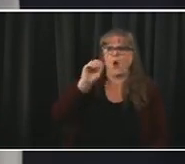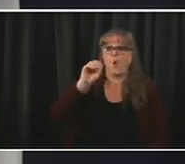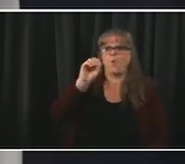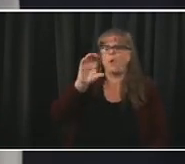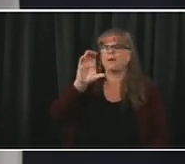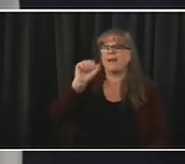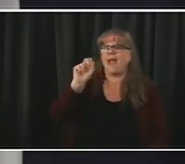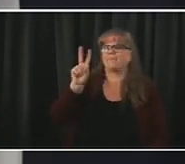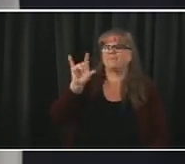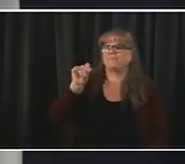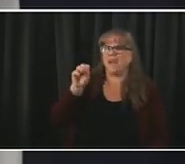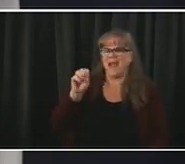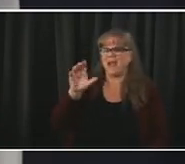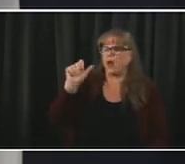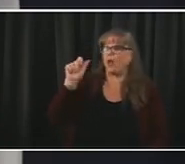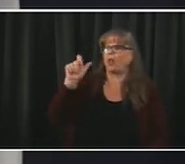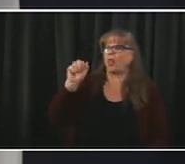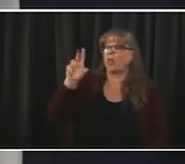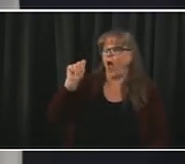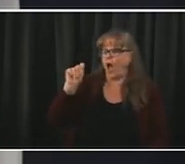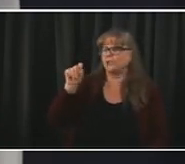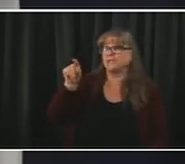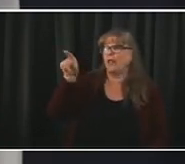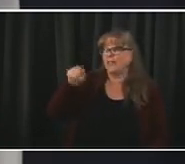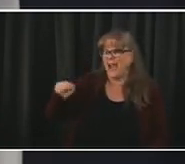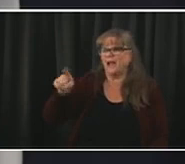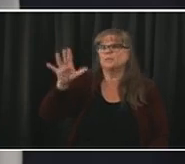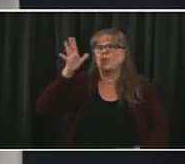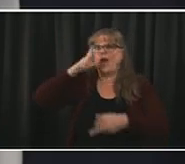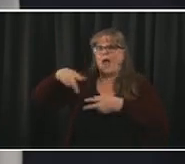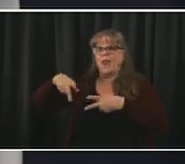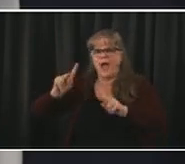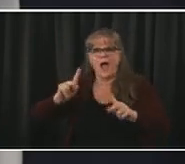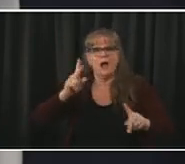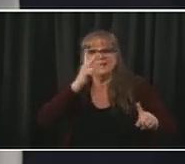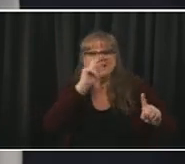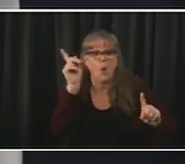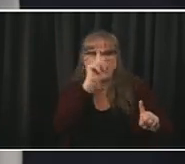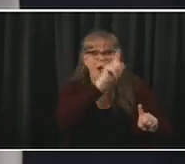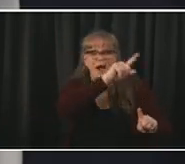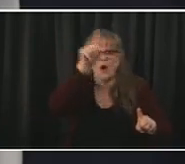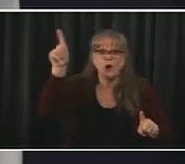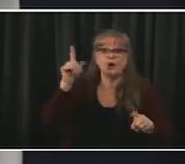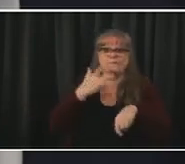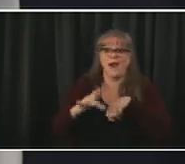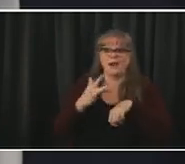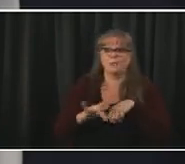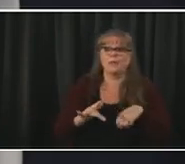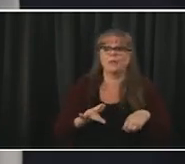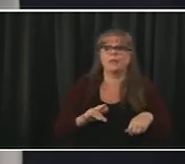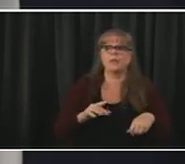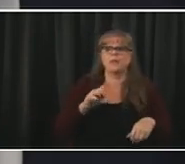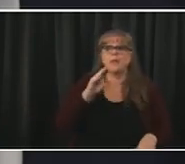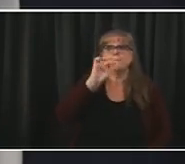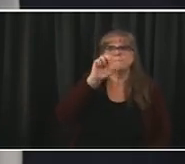local pharmacies. If you're 65 and up and starting March 5th, if you're 60 and up, starting around March 21st,